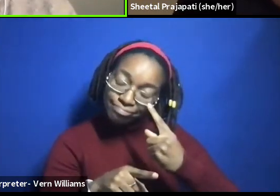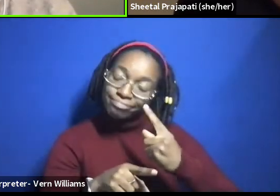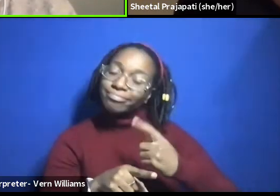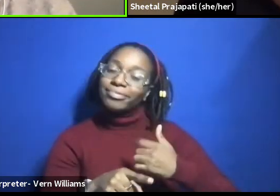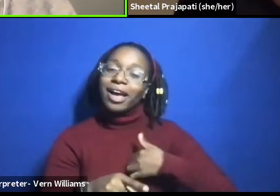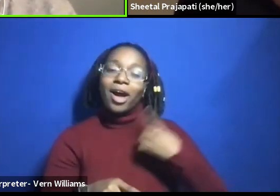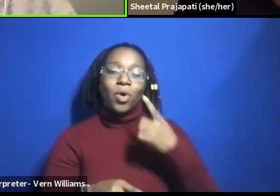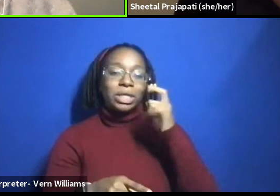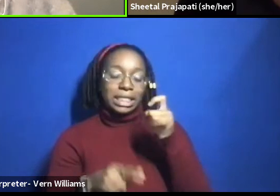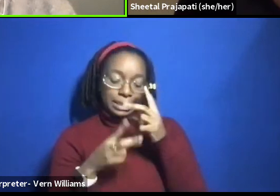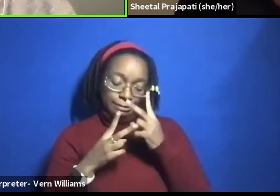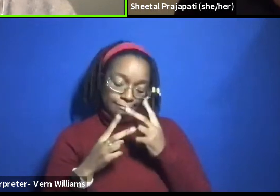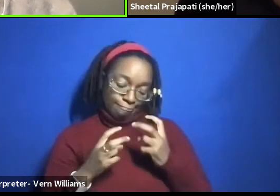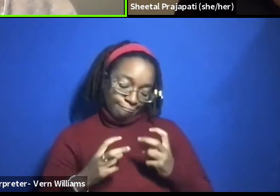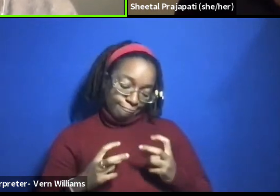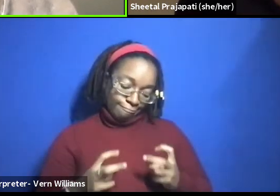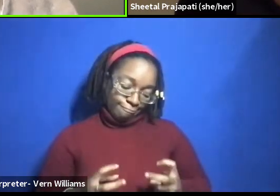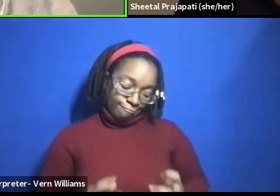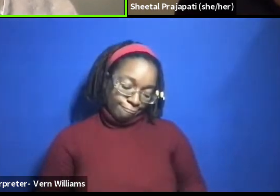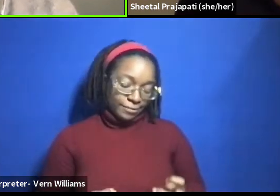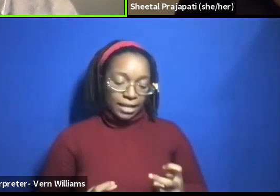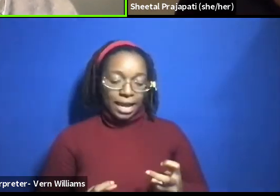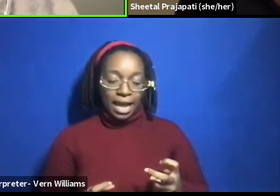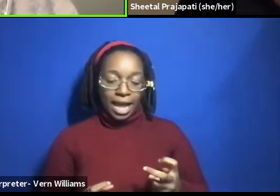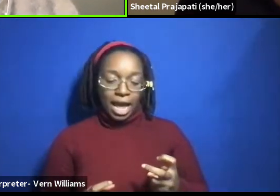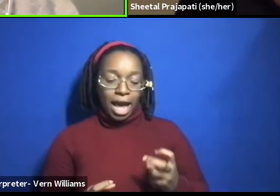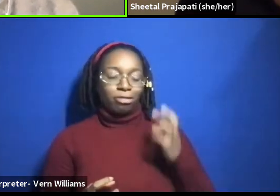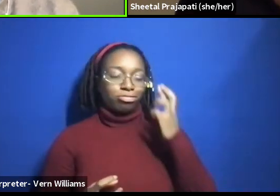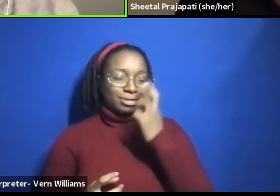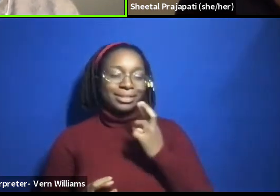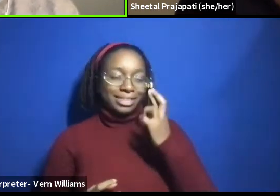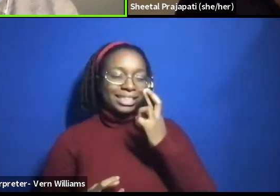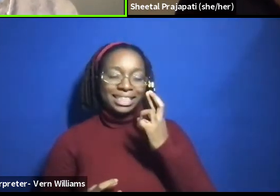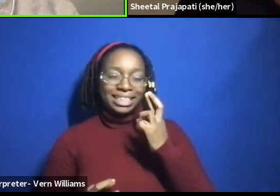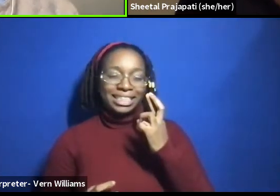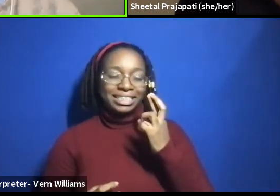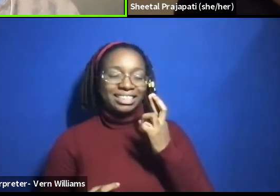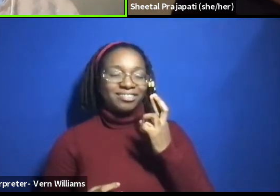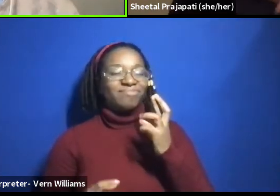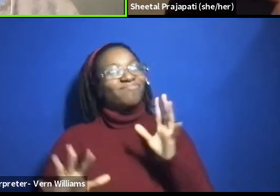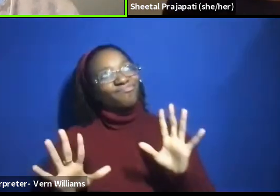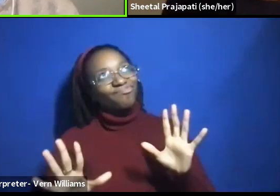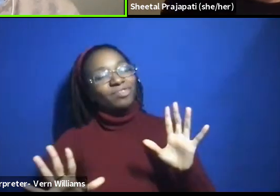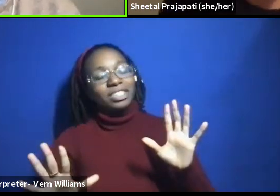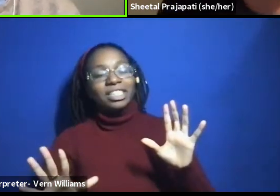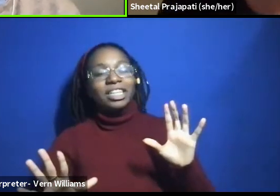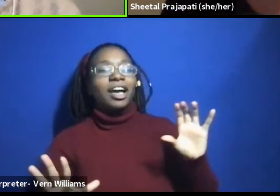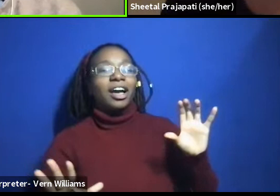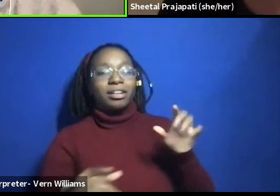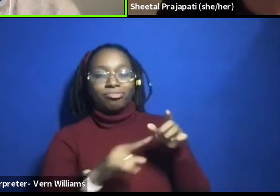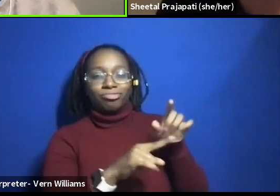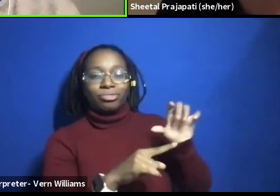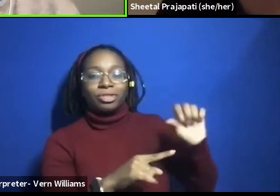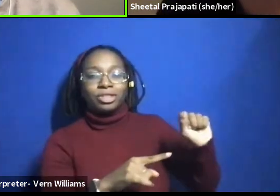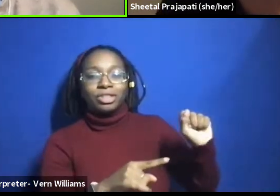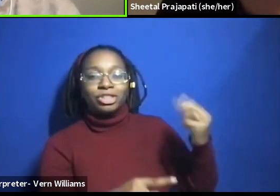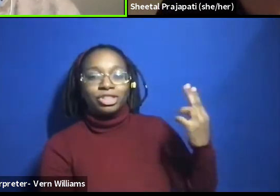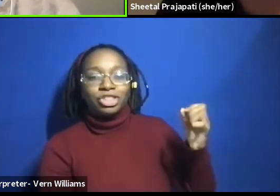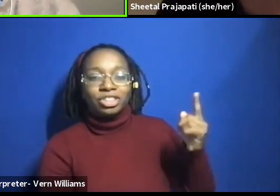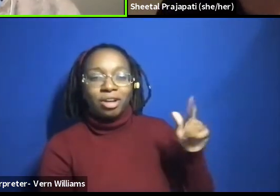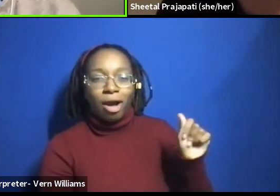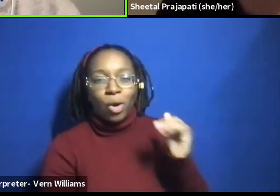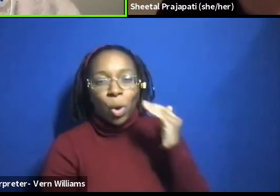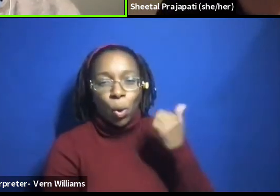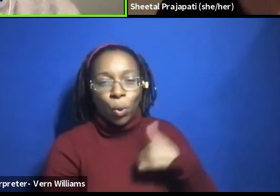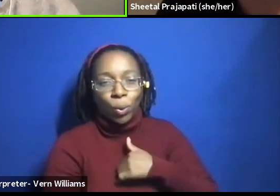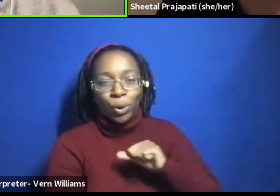check myself was to realize, for example, I was, and Sheetal knows this because we work together, you know, that I was many